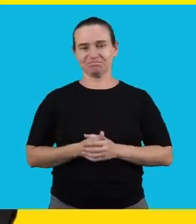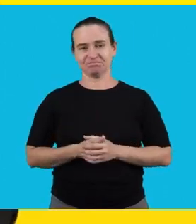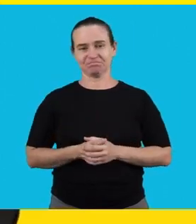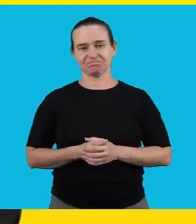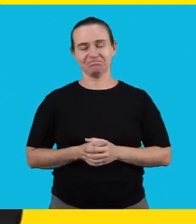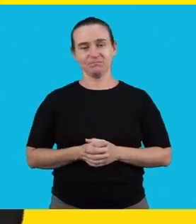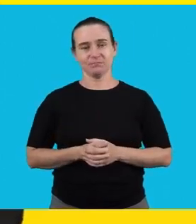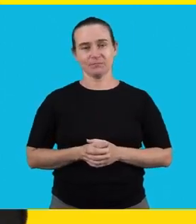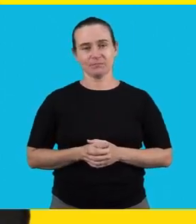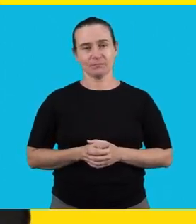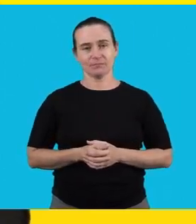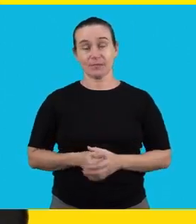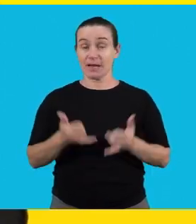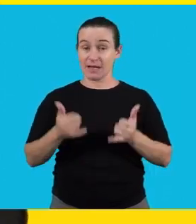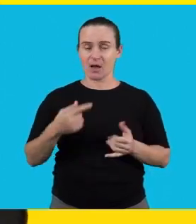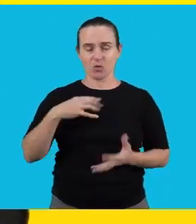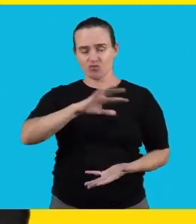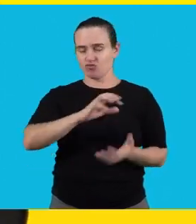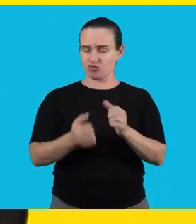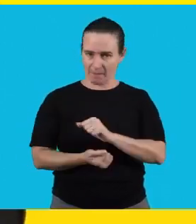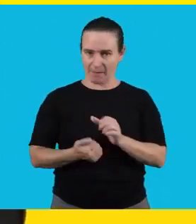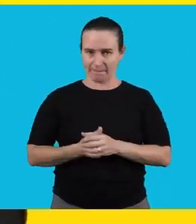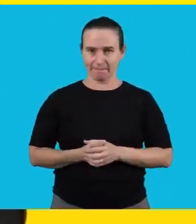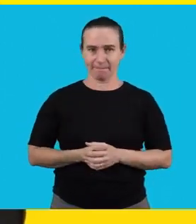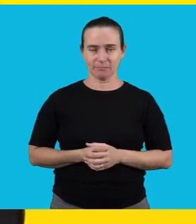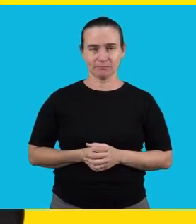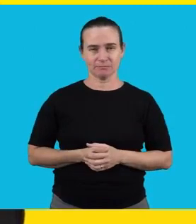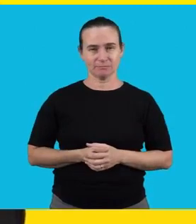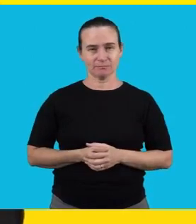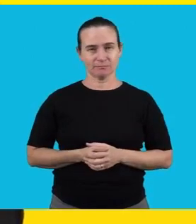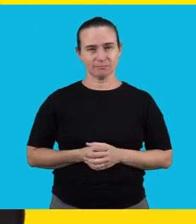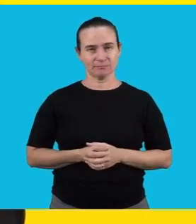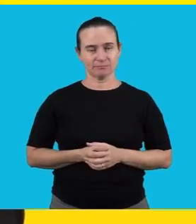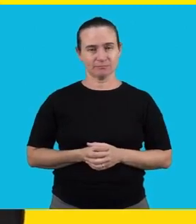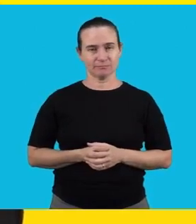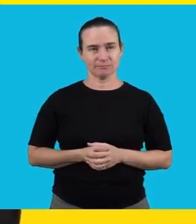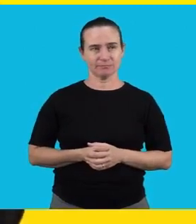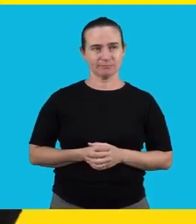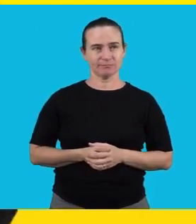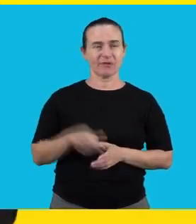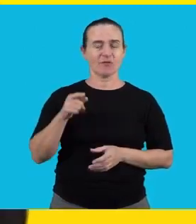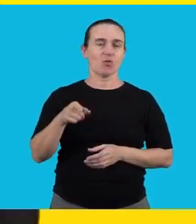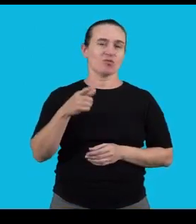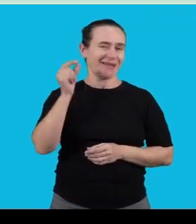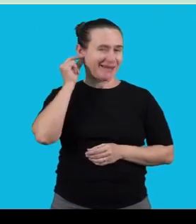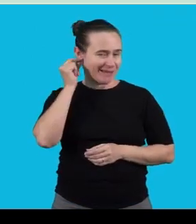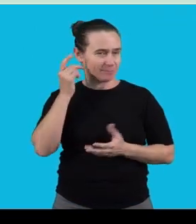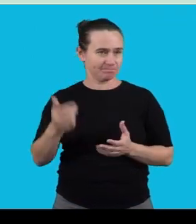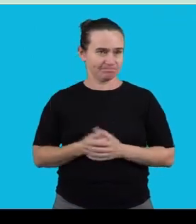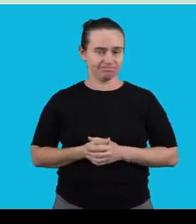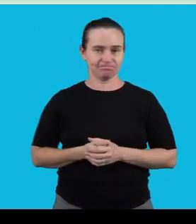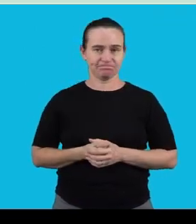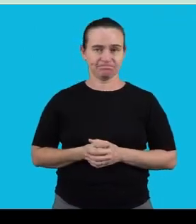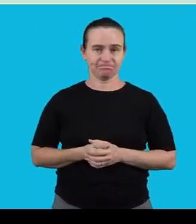Welcome back, learners, from our ad break. We are now wrapping up what we have looked at based on the